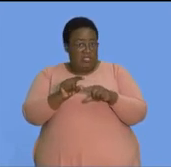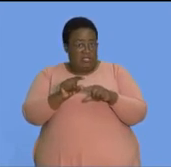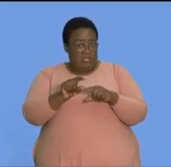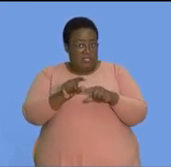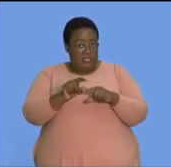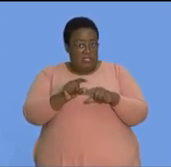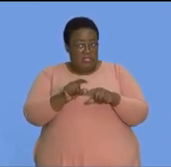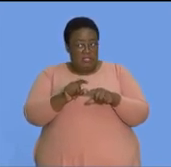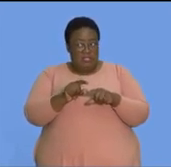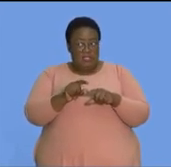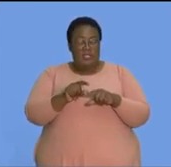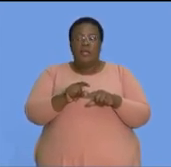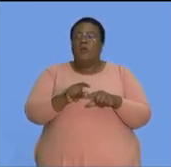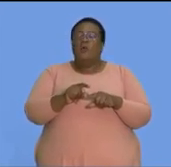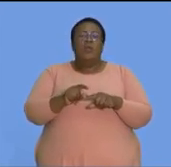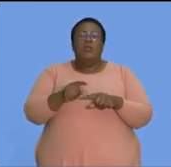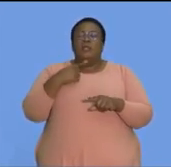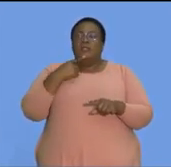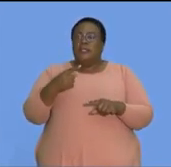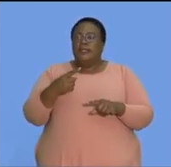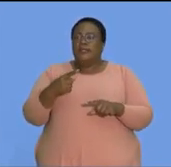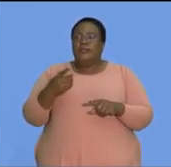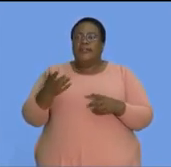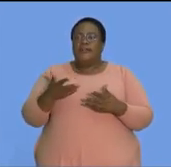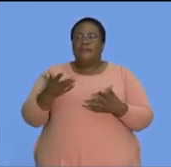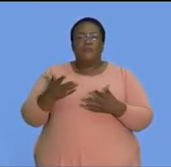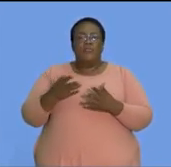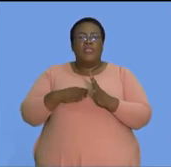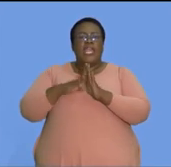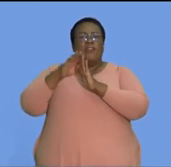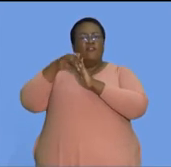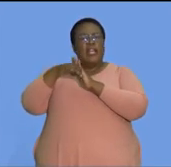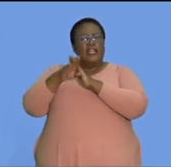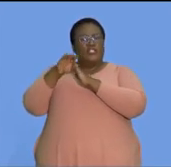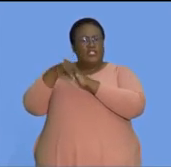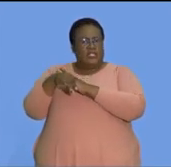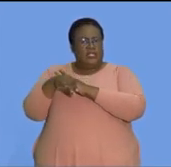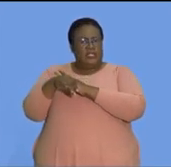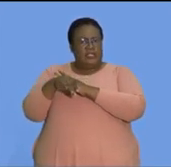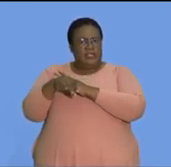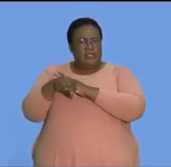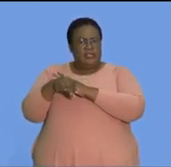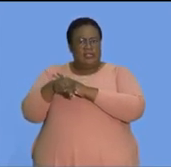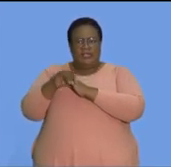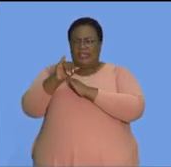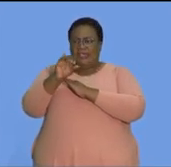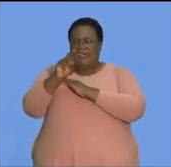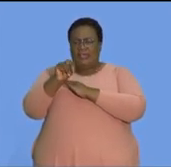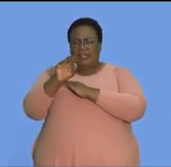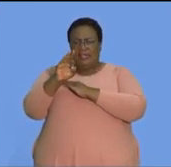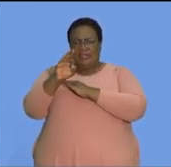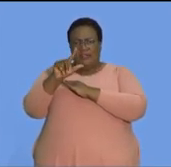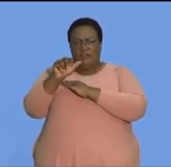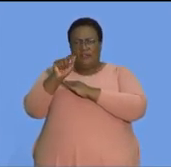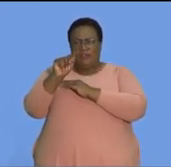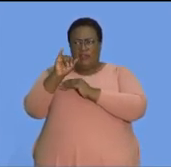clue? When they mention things like inflation, does that give you a clue as to what exactly is it that you